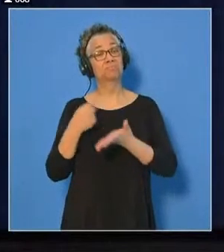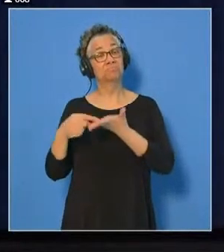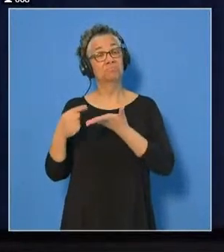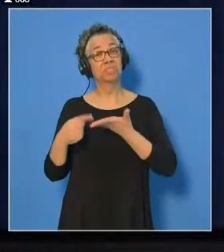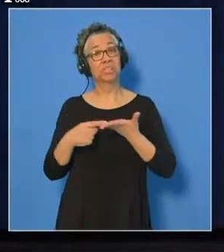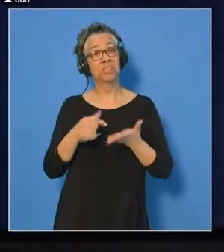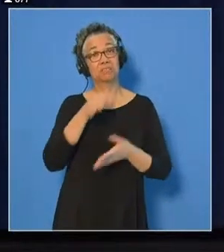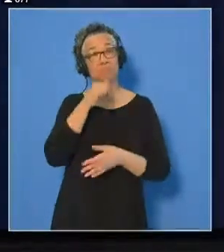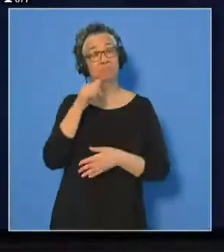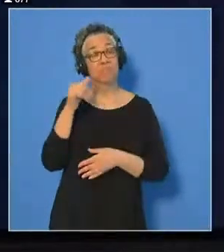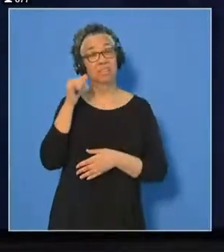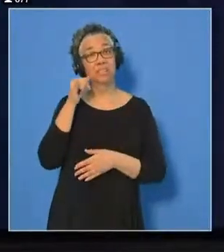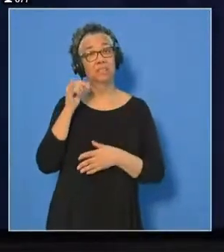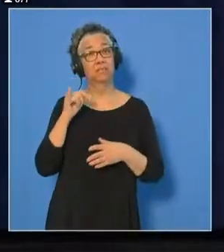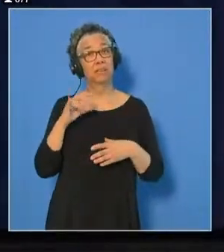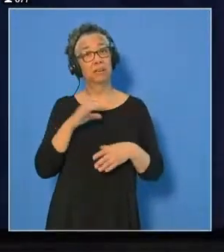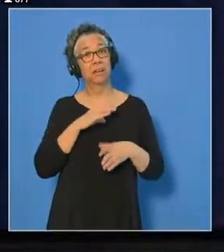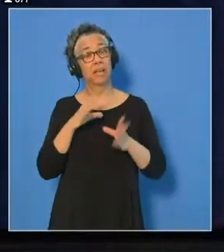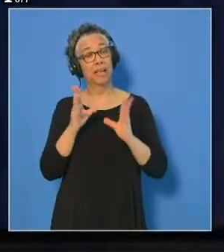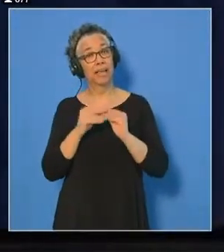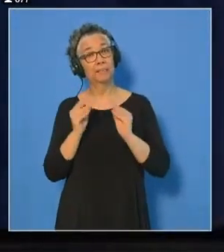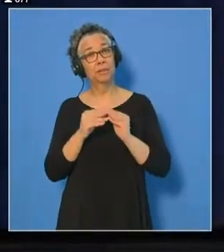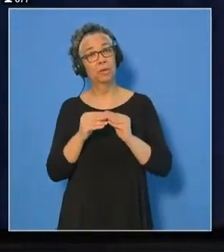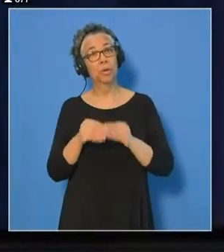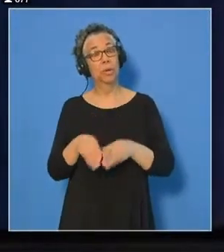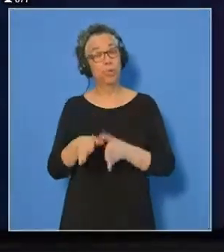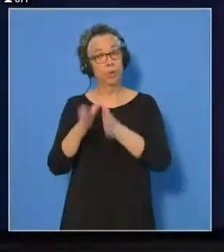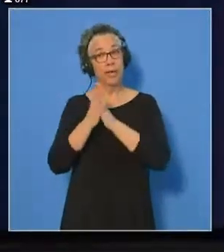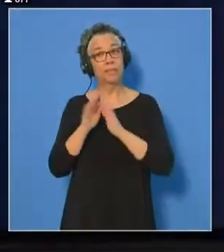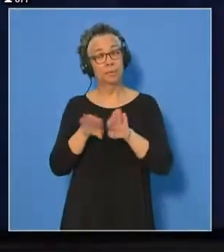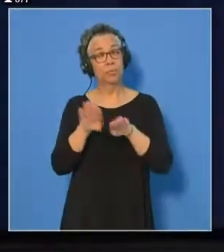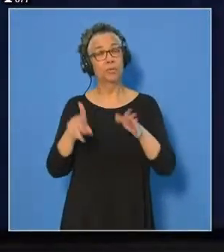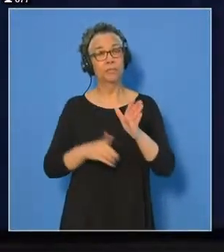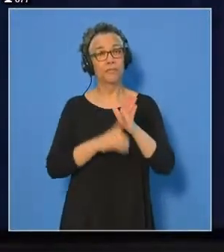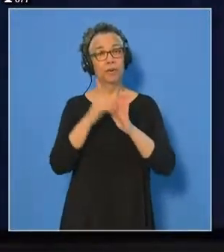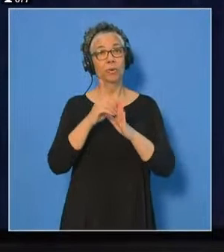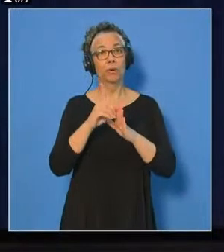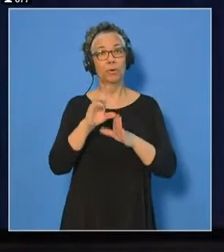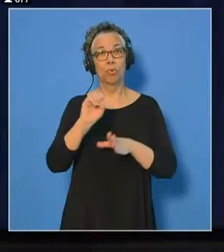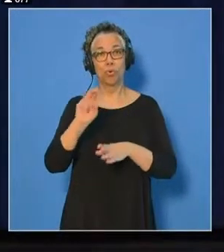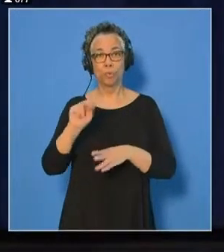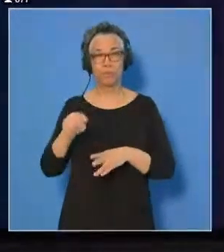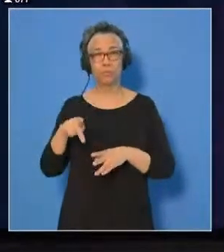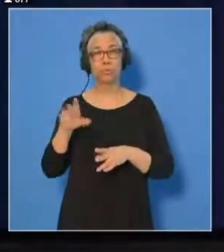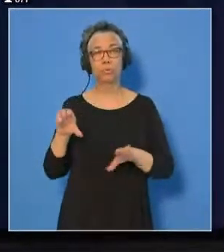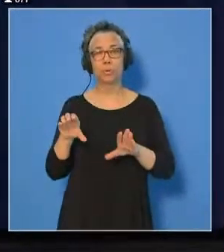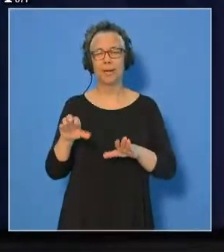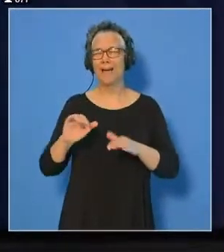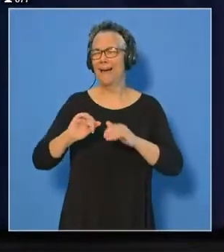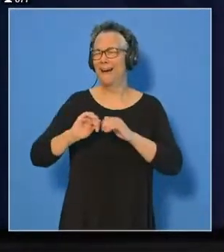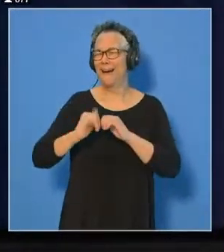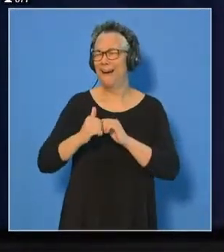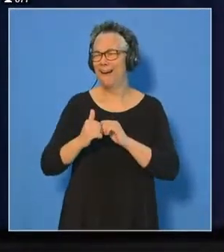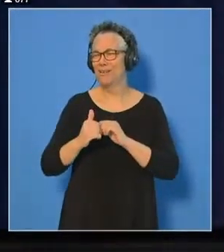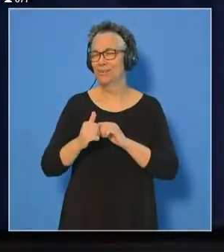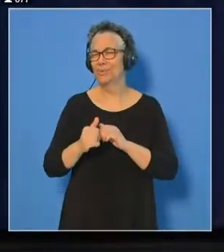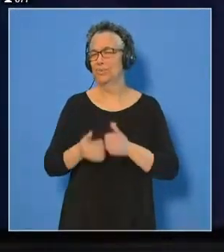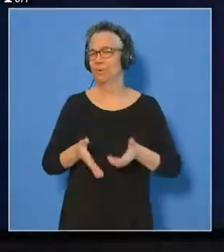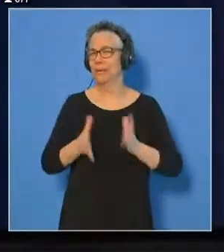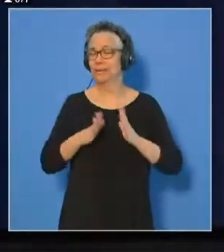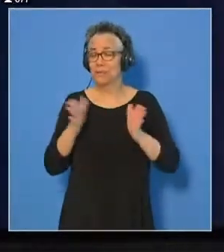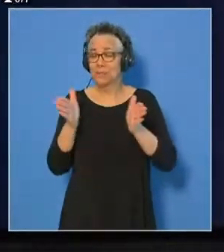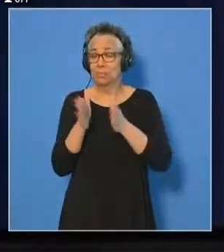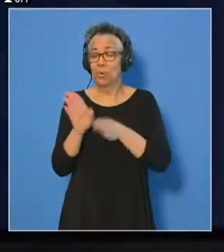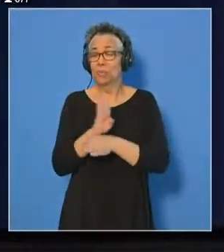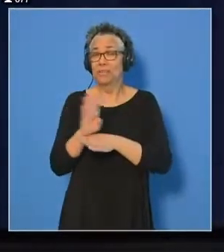yesterday, which I've asked Bermuda Economic Development Corporation to do, is to look at how we could possibly allow small